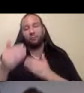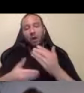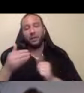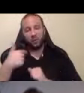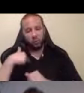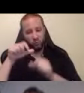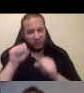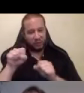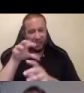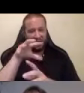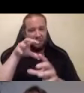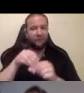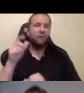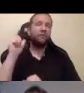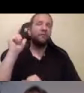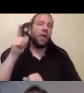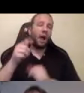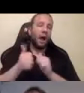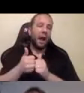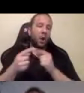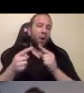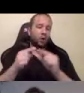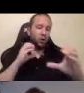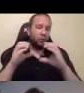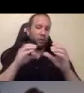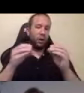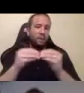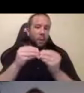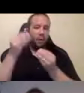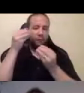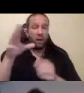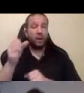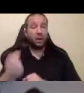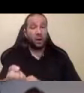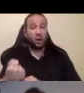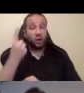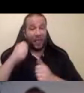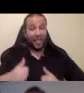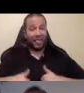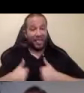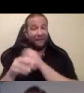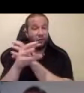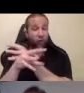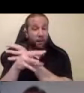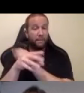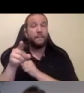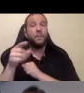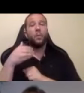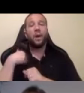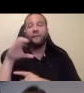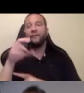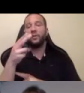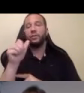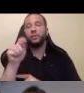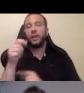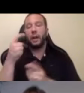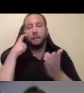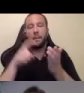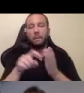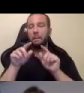in this presentation. And because we're live streaming, we do have folks also monitoring that chat.